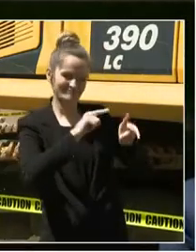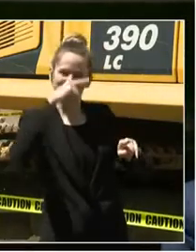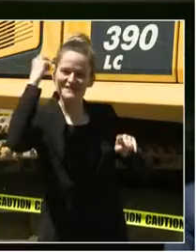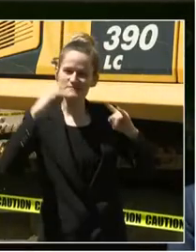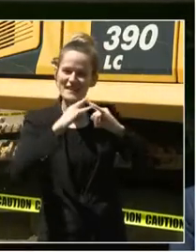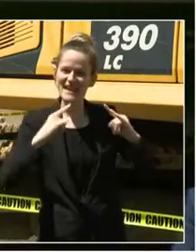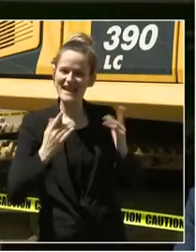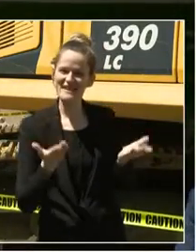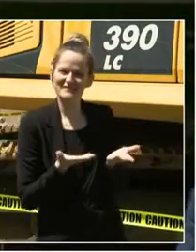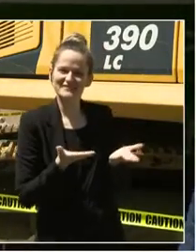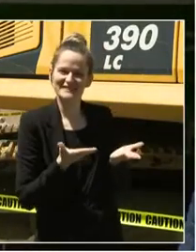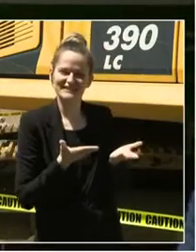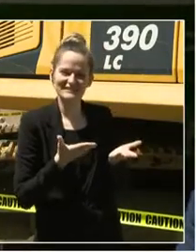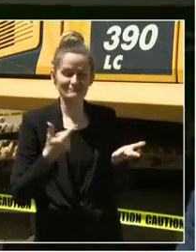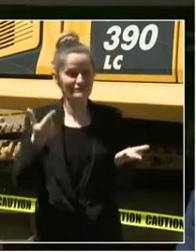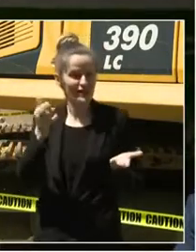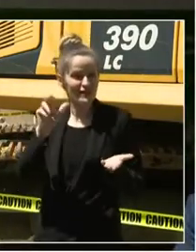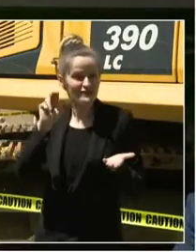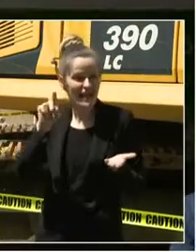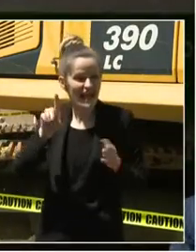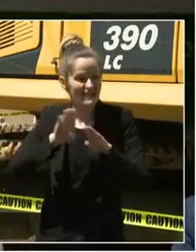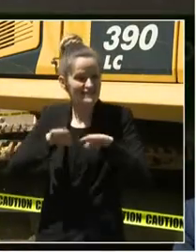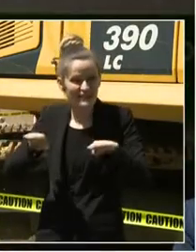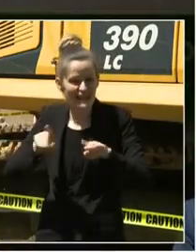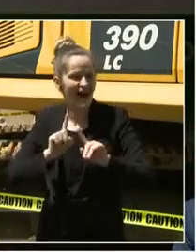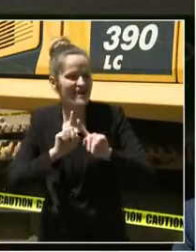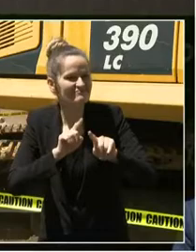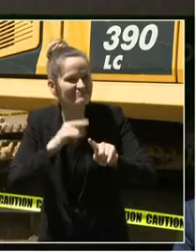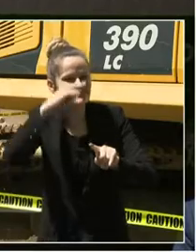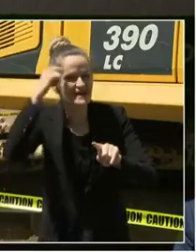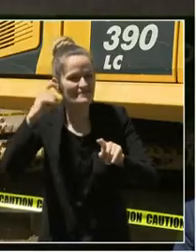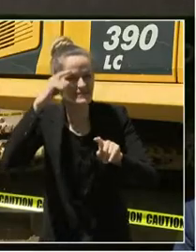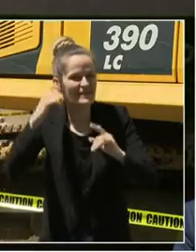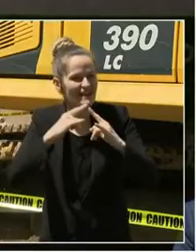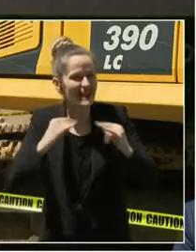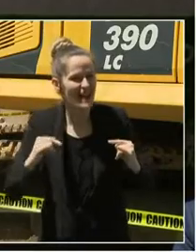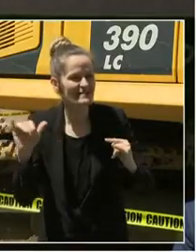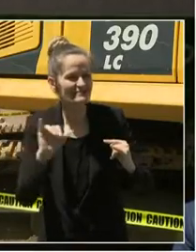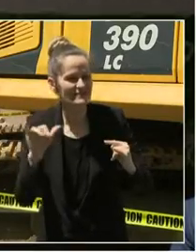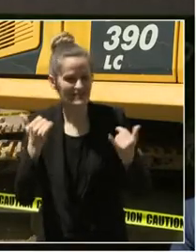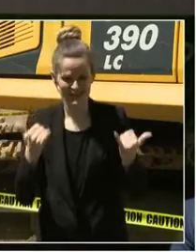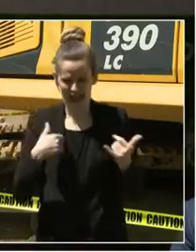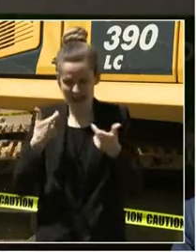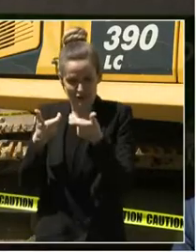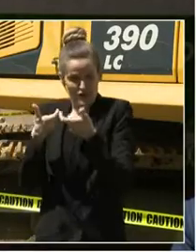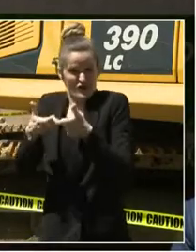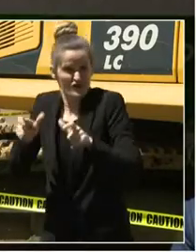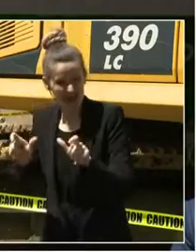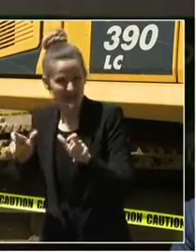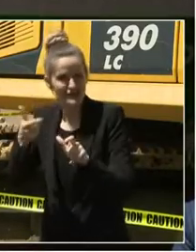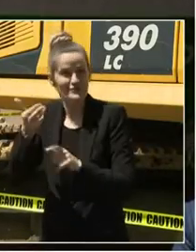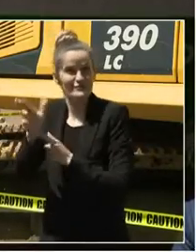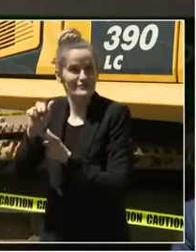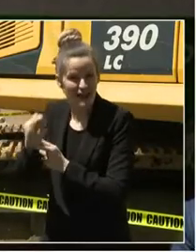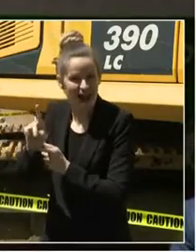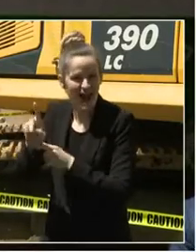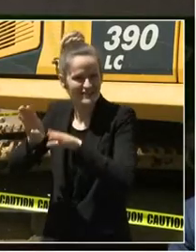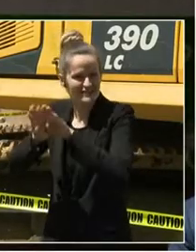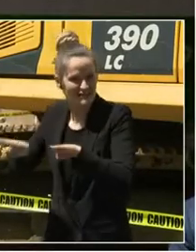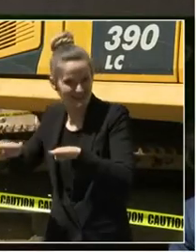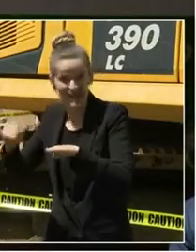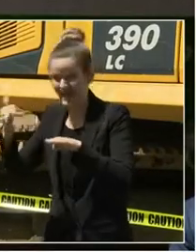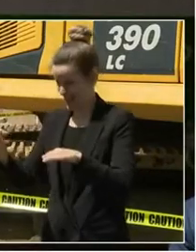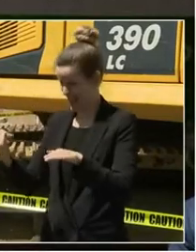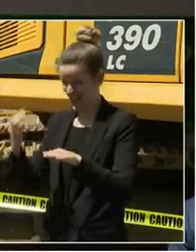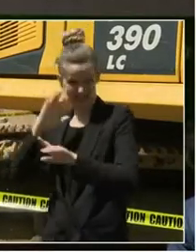my grandchildren, and now my great-grandchildren have now gone to camp here.